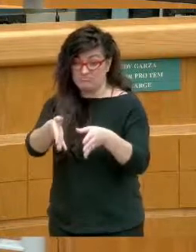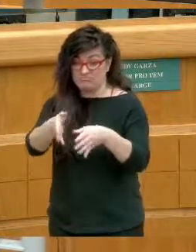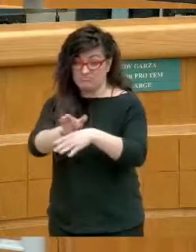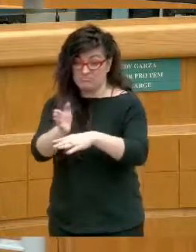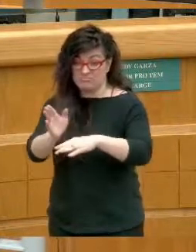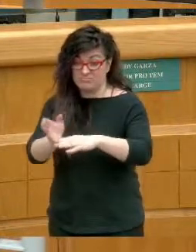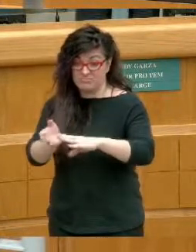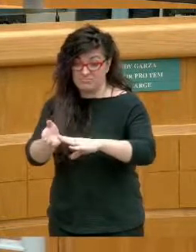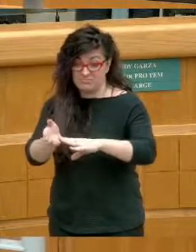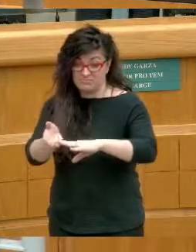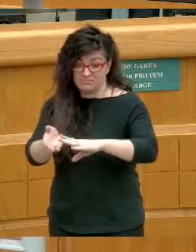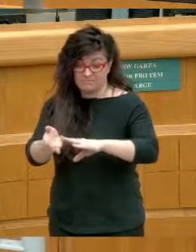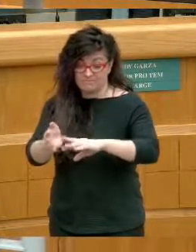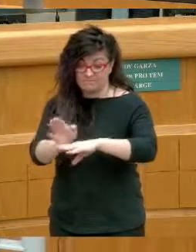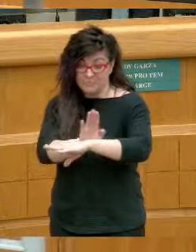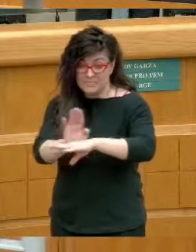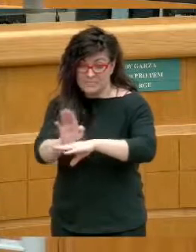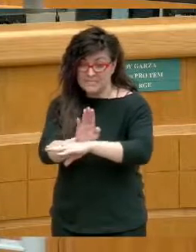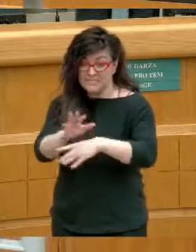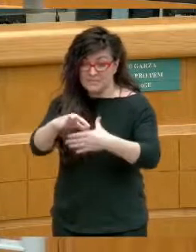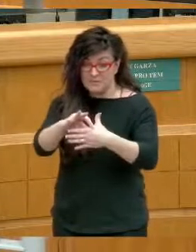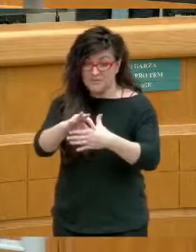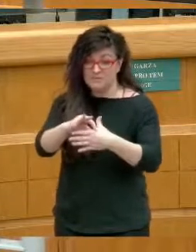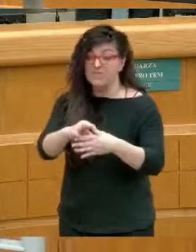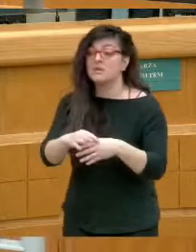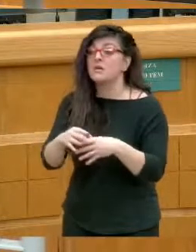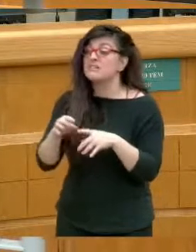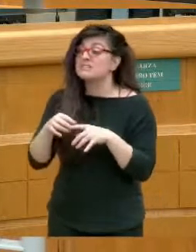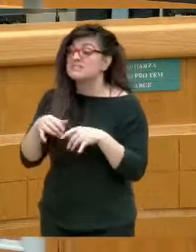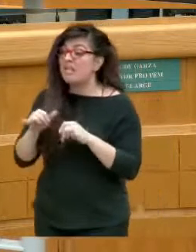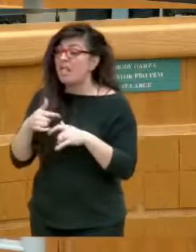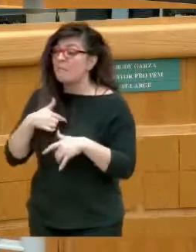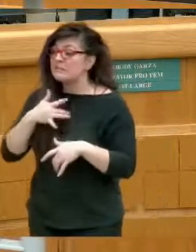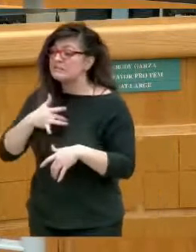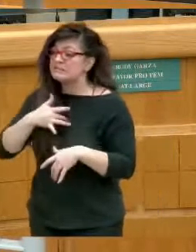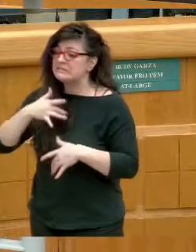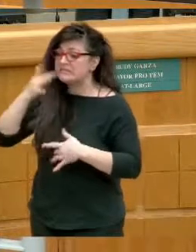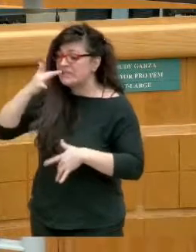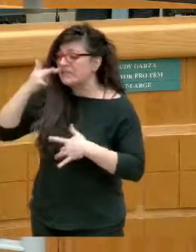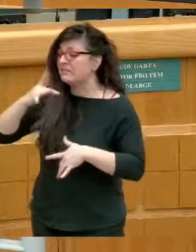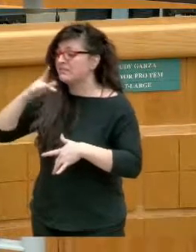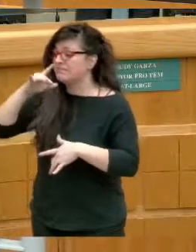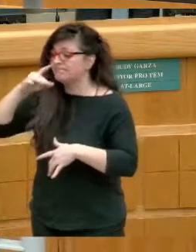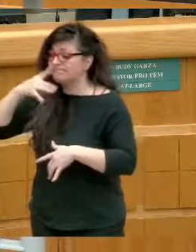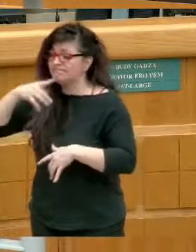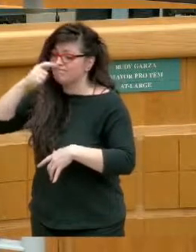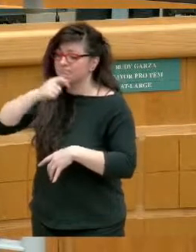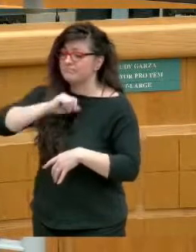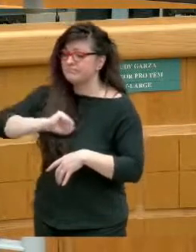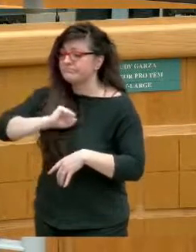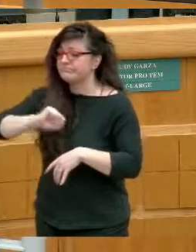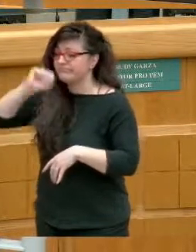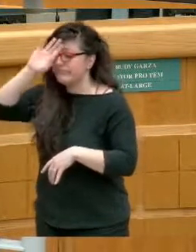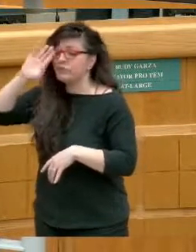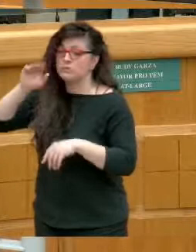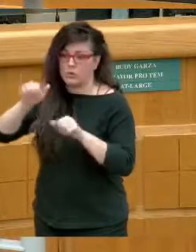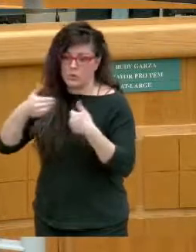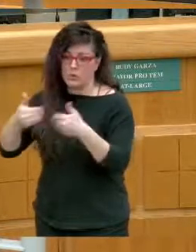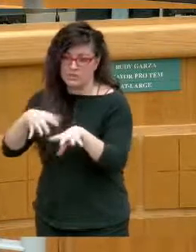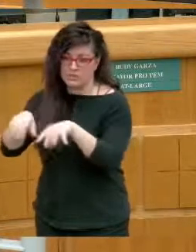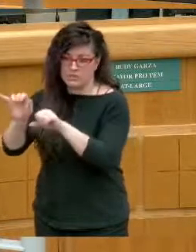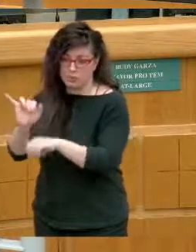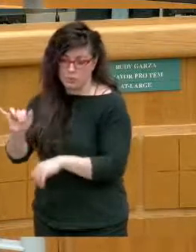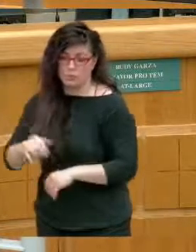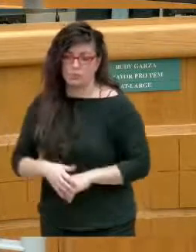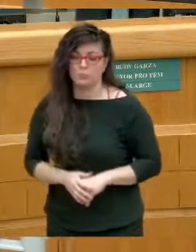signs, then you can get free testing through the National Guard. Okay, so the one Sunday is Sunday, May 17, 9